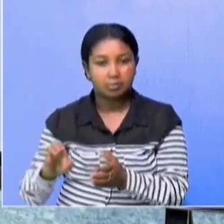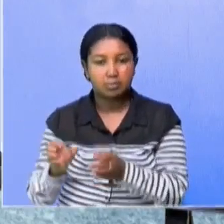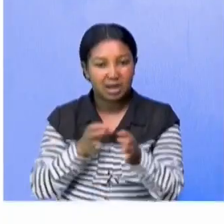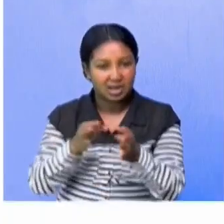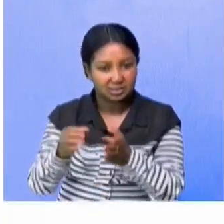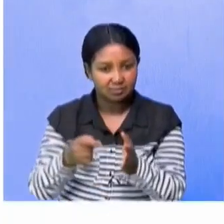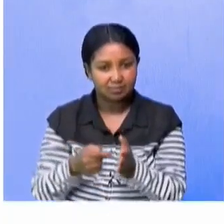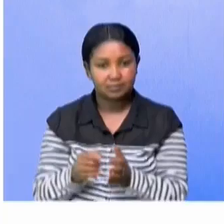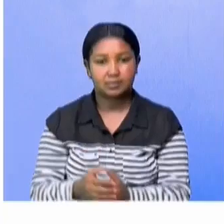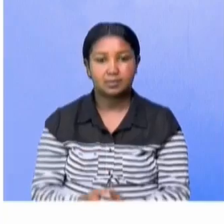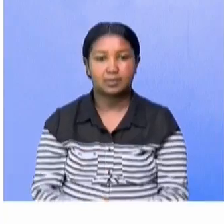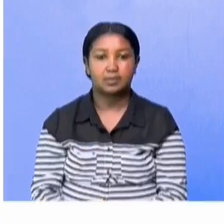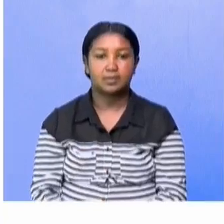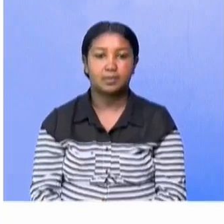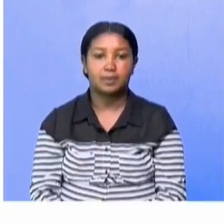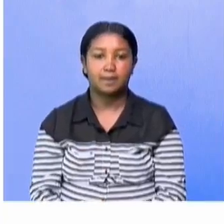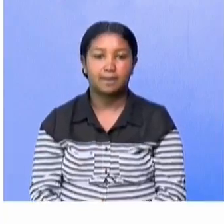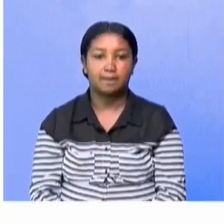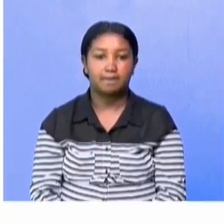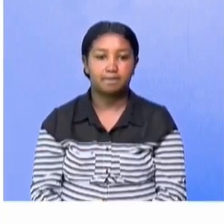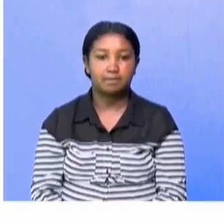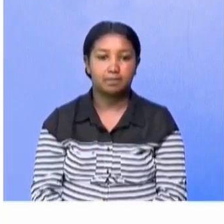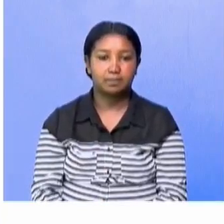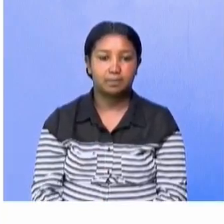I live